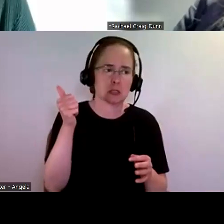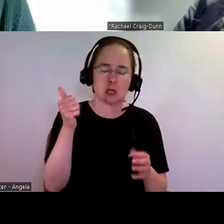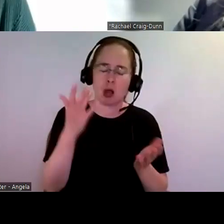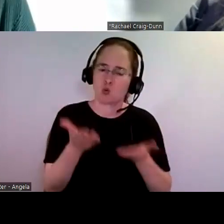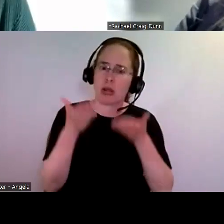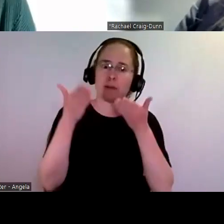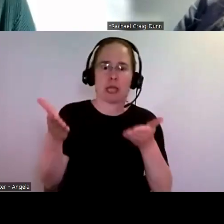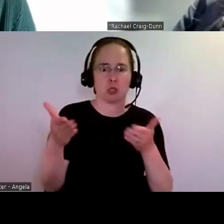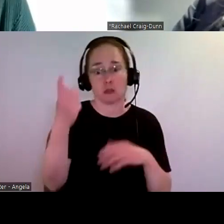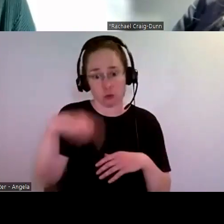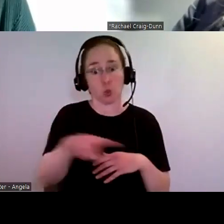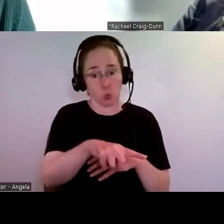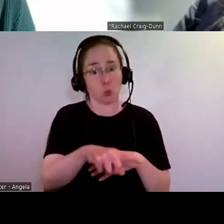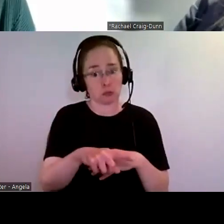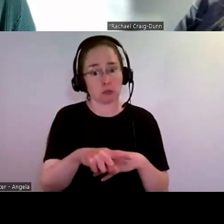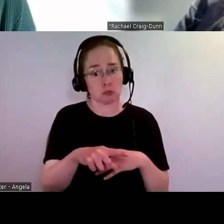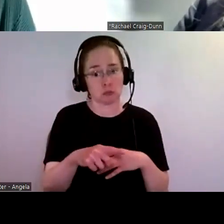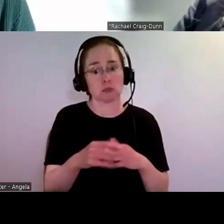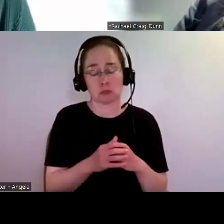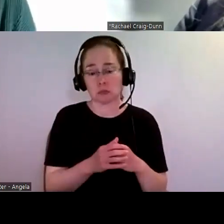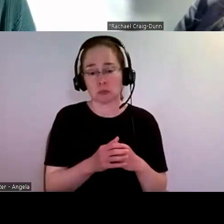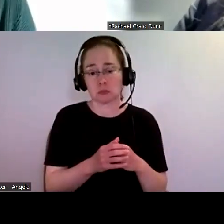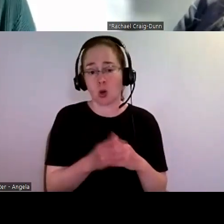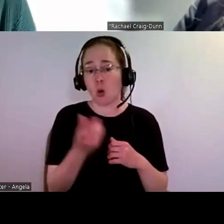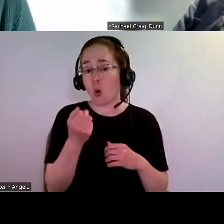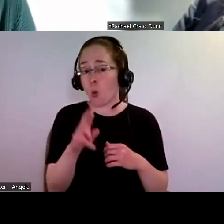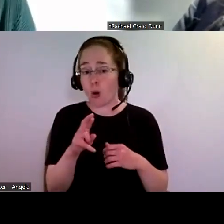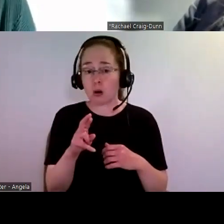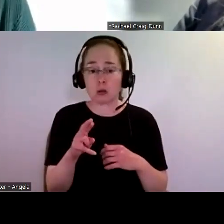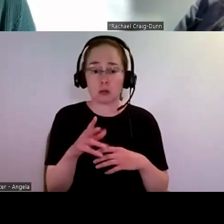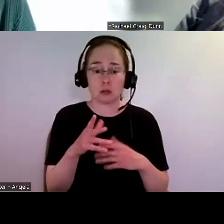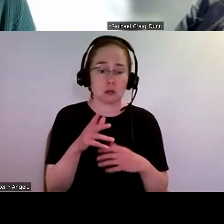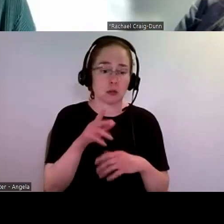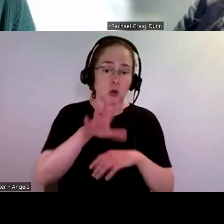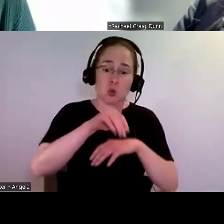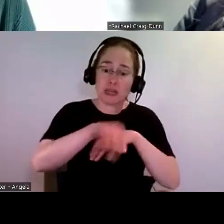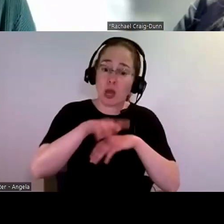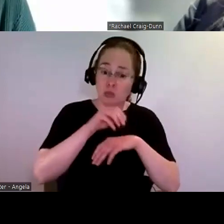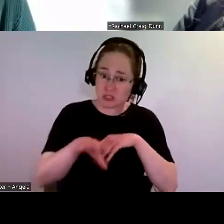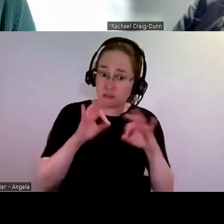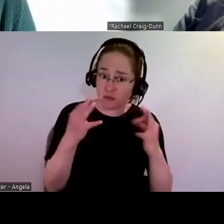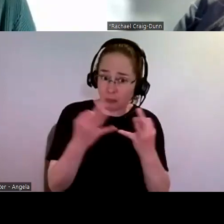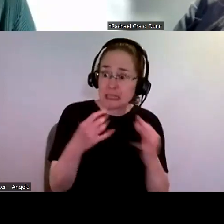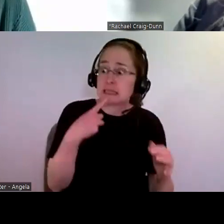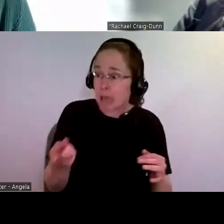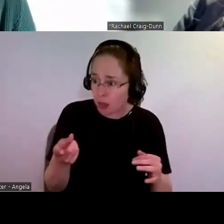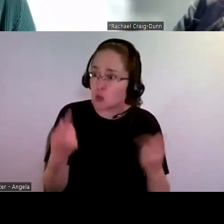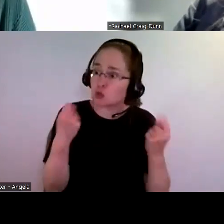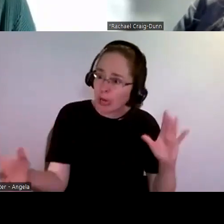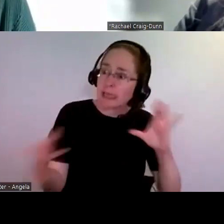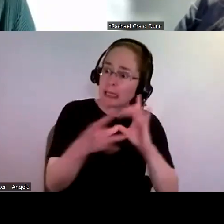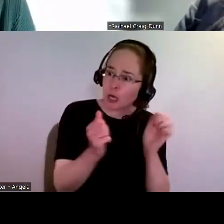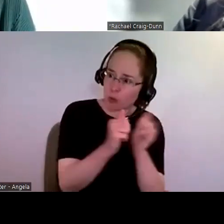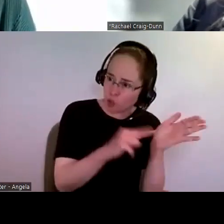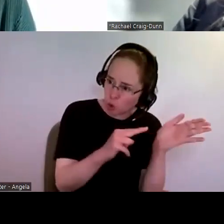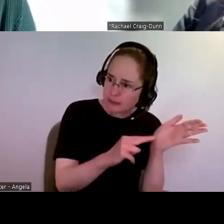recommendation I would make for you guys with loved ones, or as you're counseling families, to try to connect with nurses if